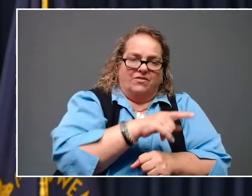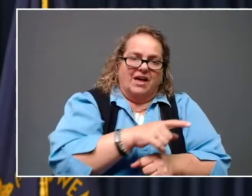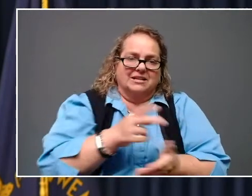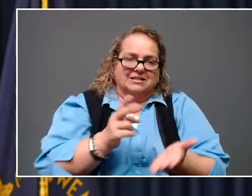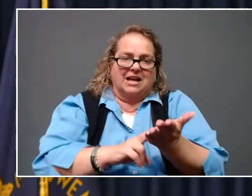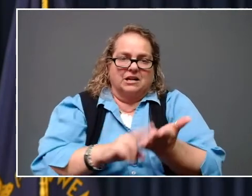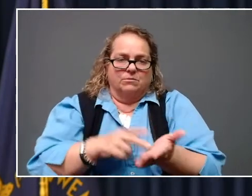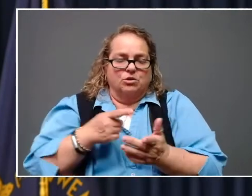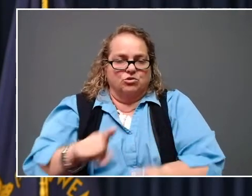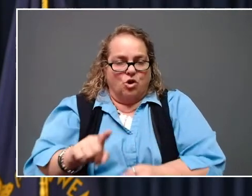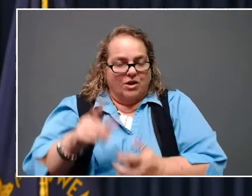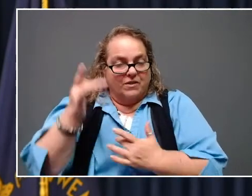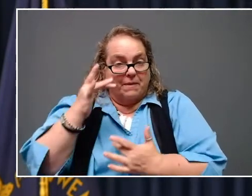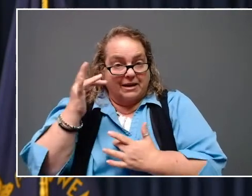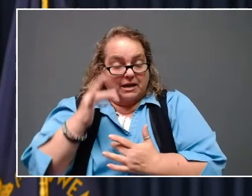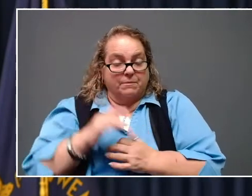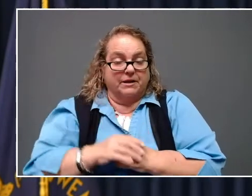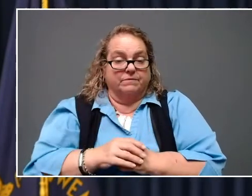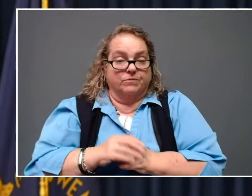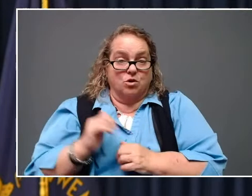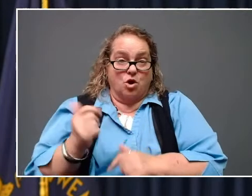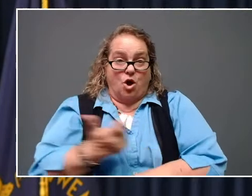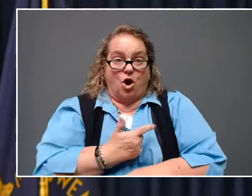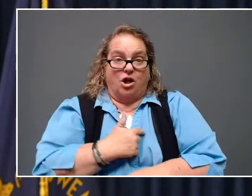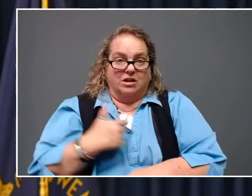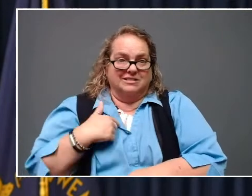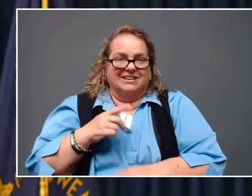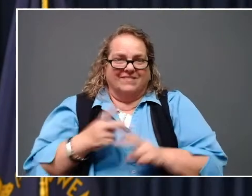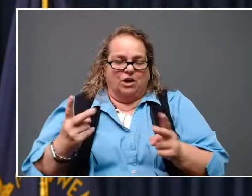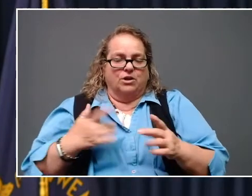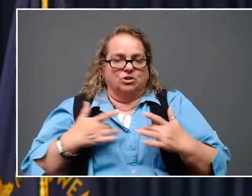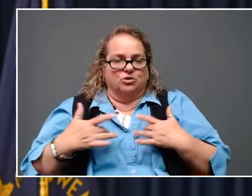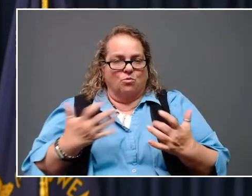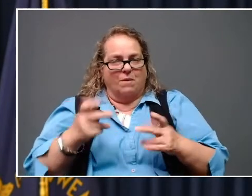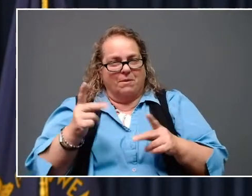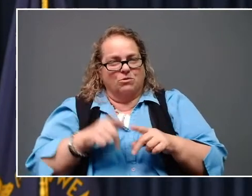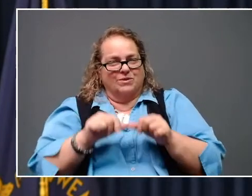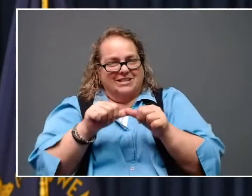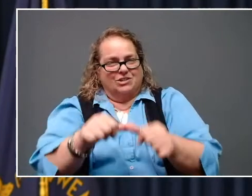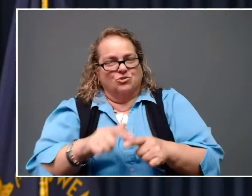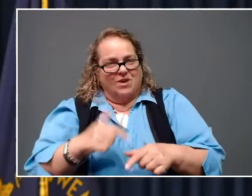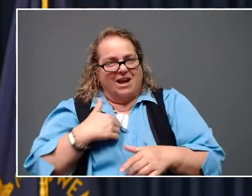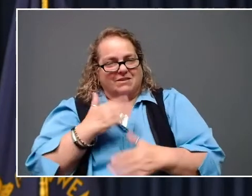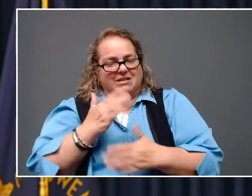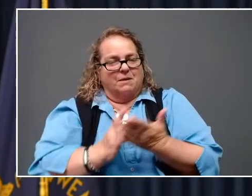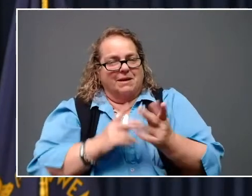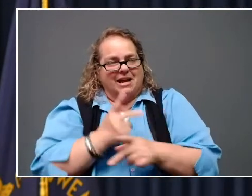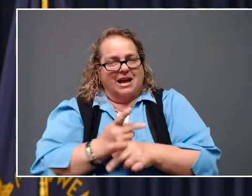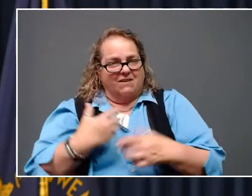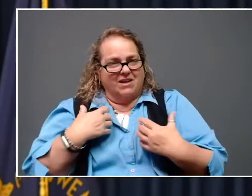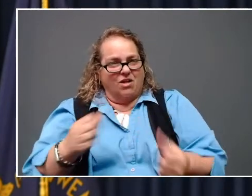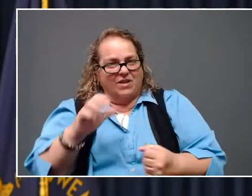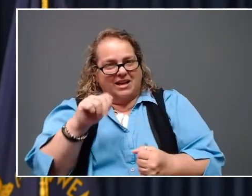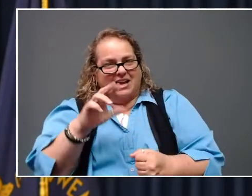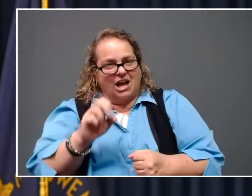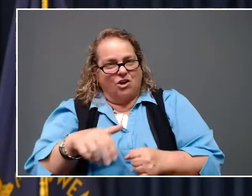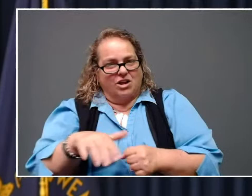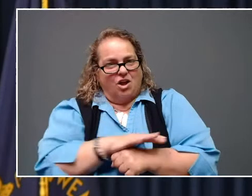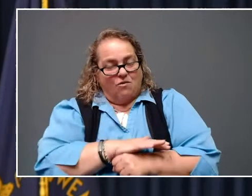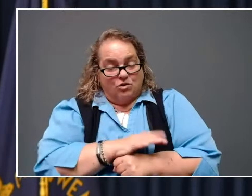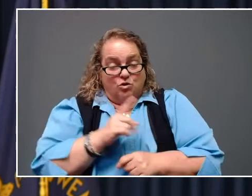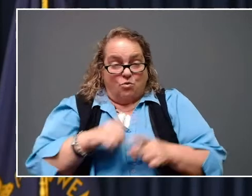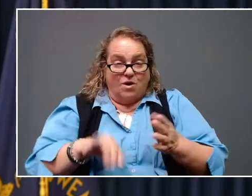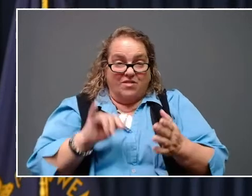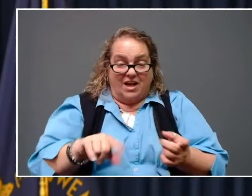pandemic. All of us are rightfully concerned, wanting people to continue to have some form of healthcare coverage on what that transition looks